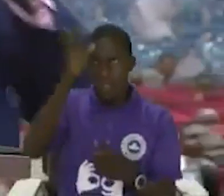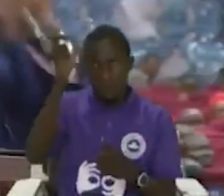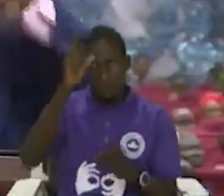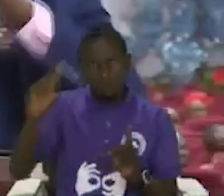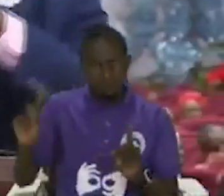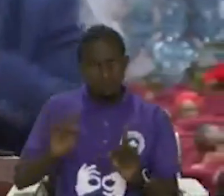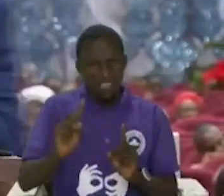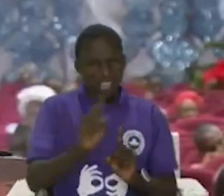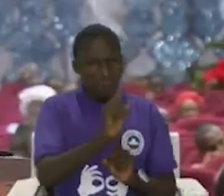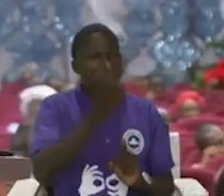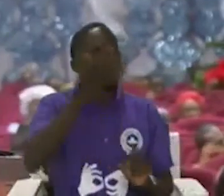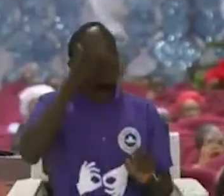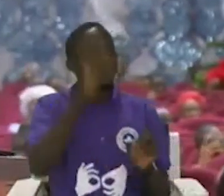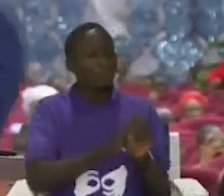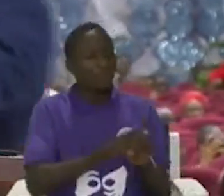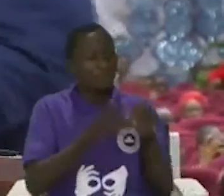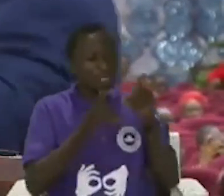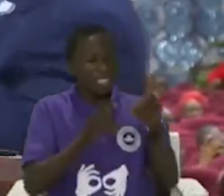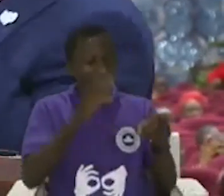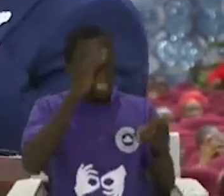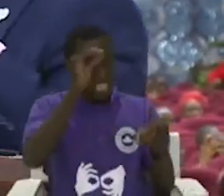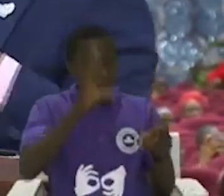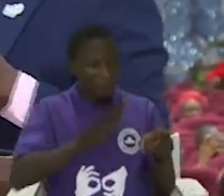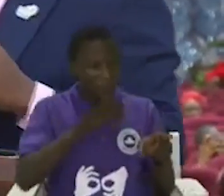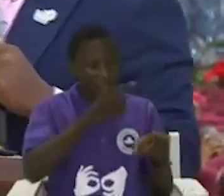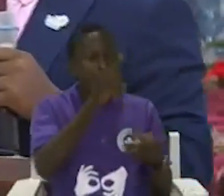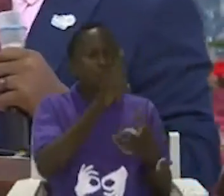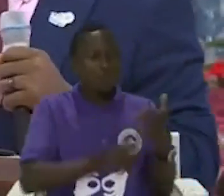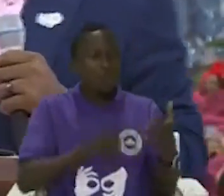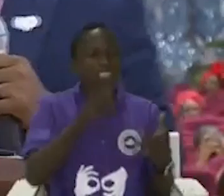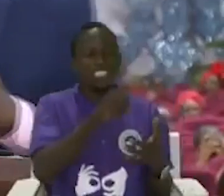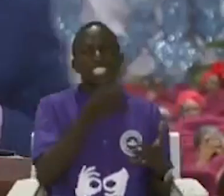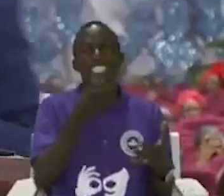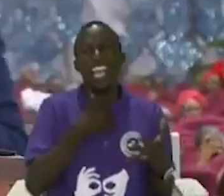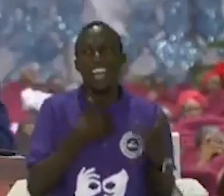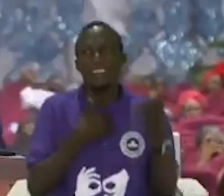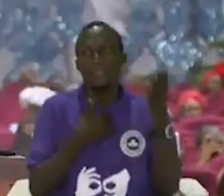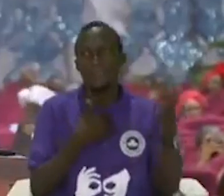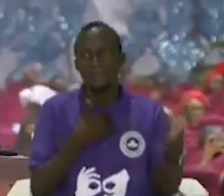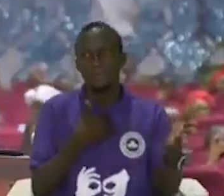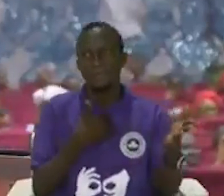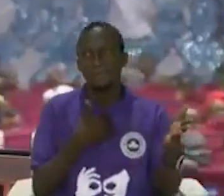he promised a man what he already have.